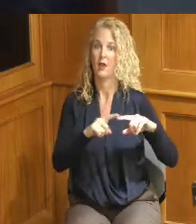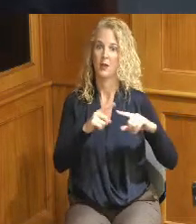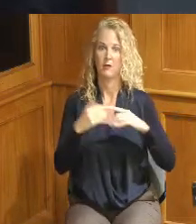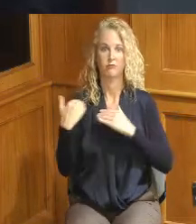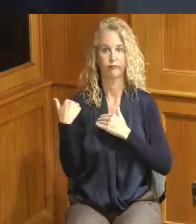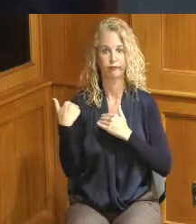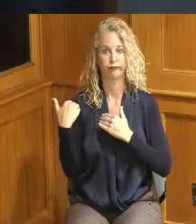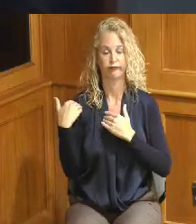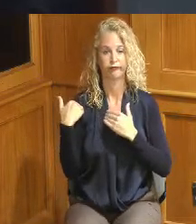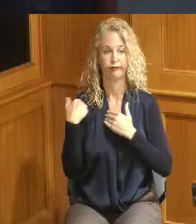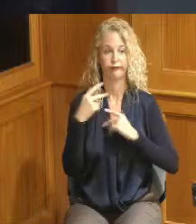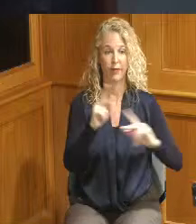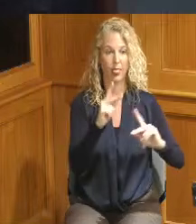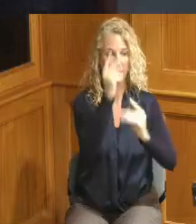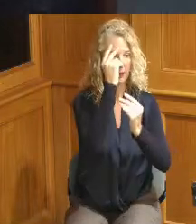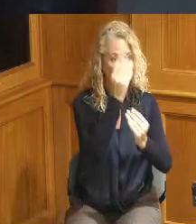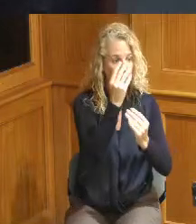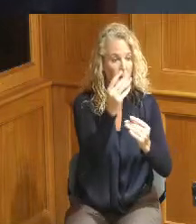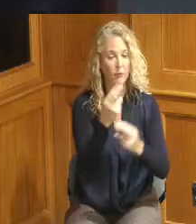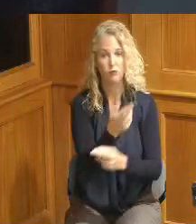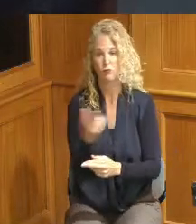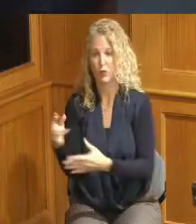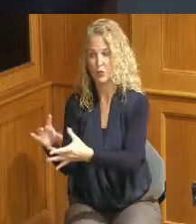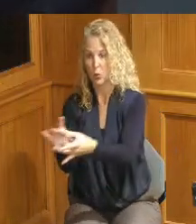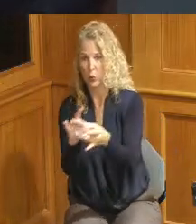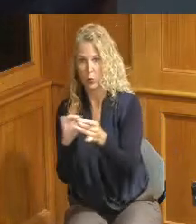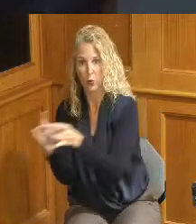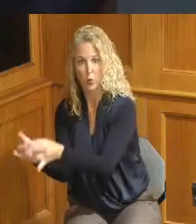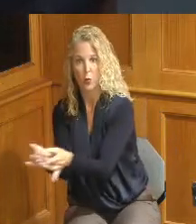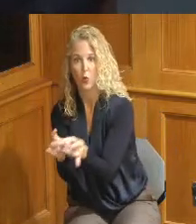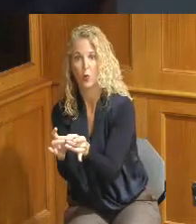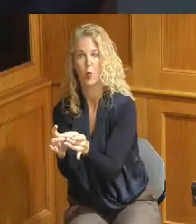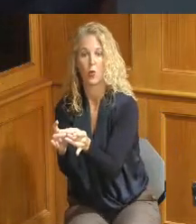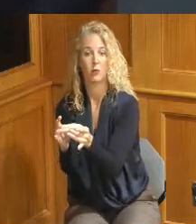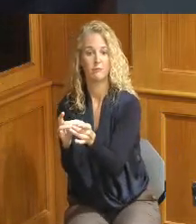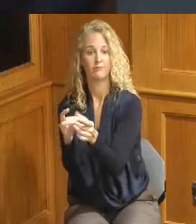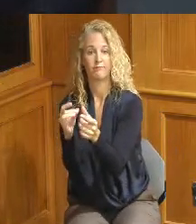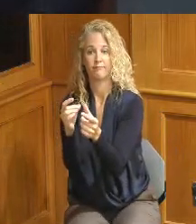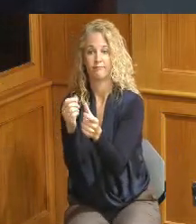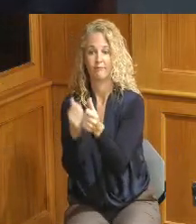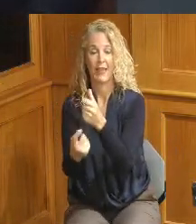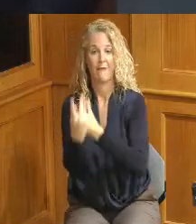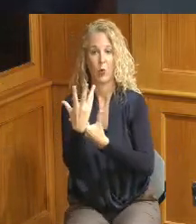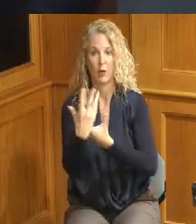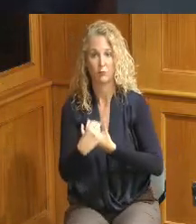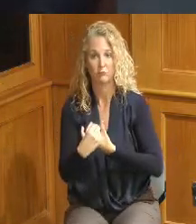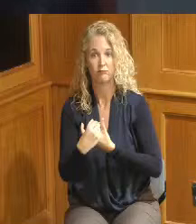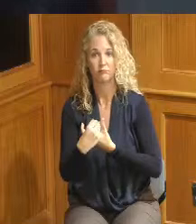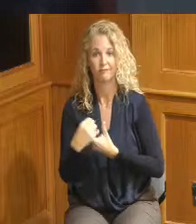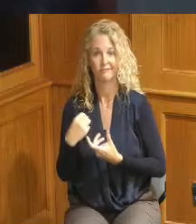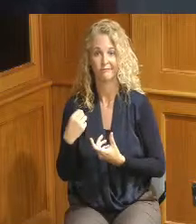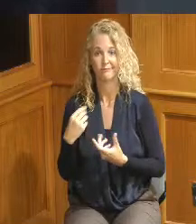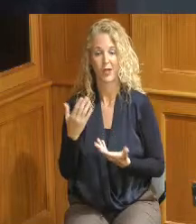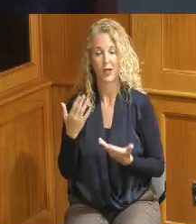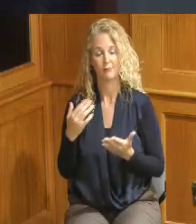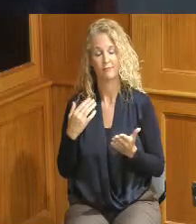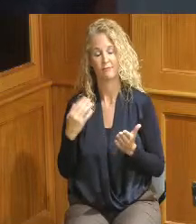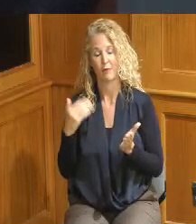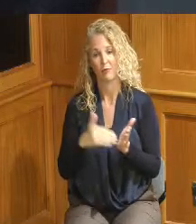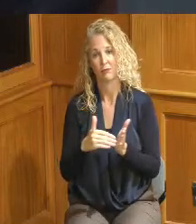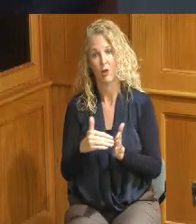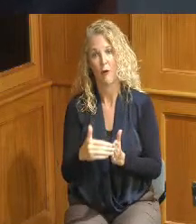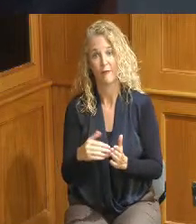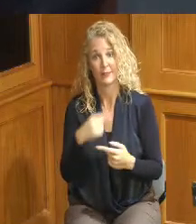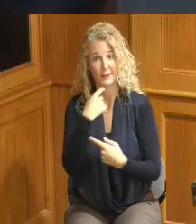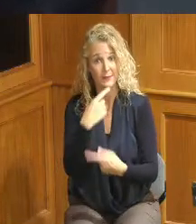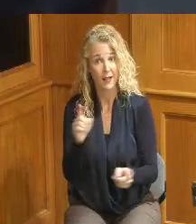public information, and coordinate county resources, which and everybody who participates in our stuff hears me say it all the time, that